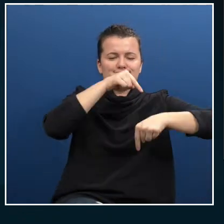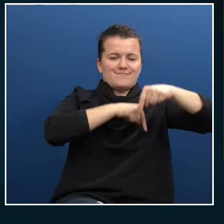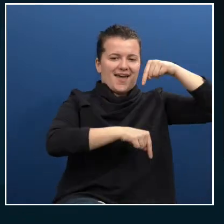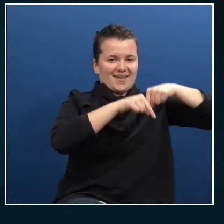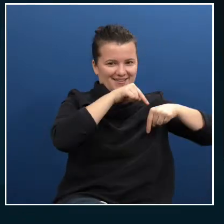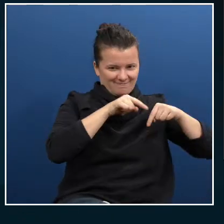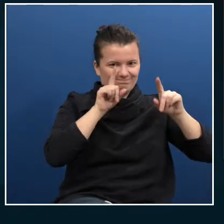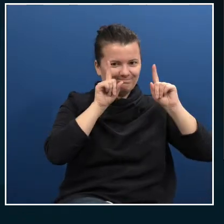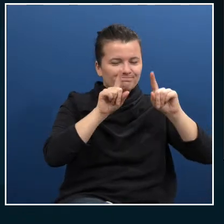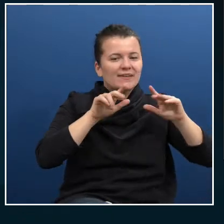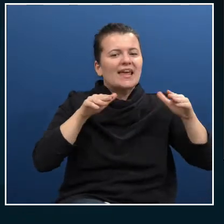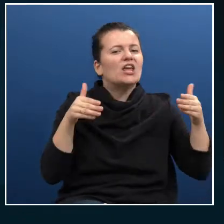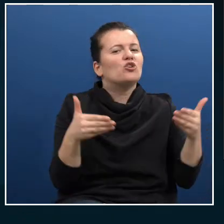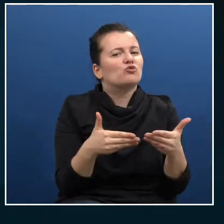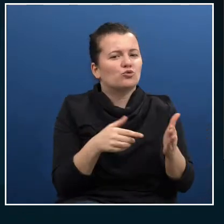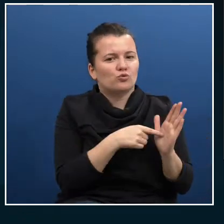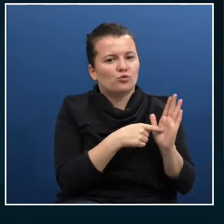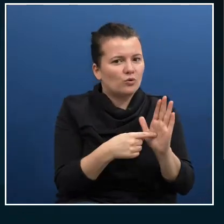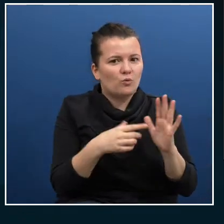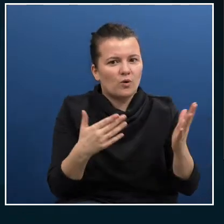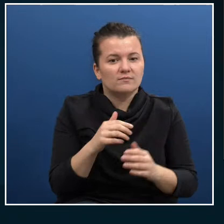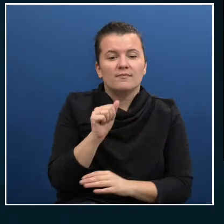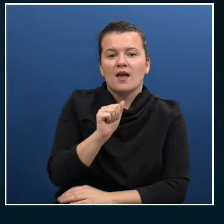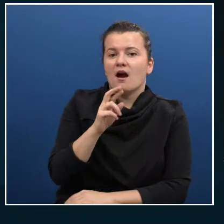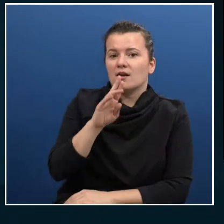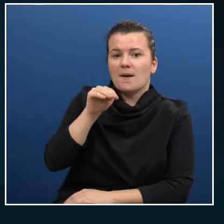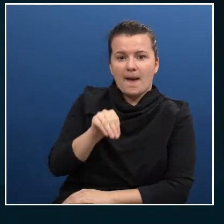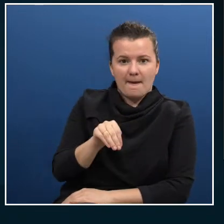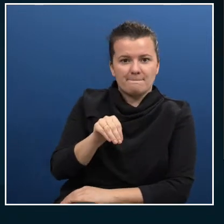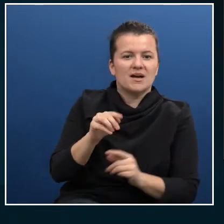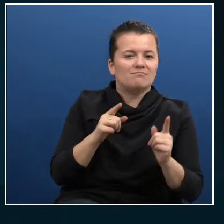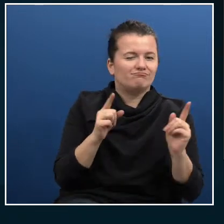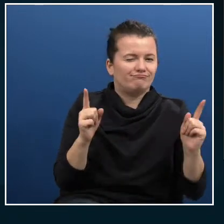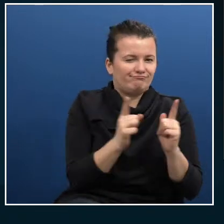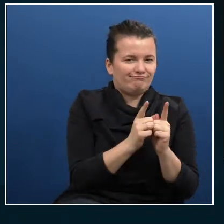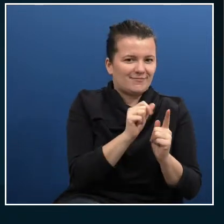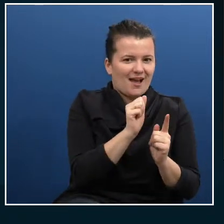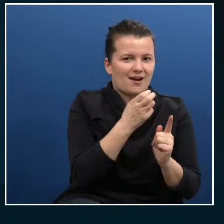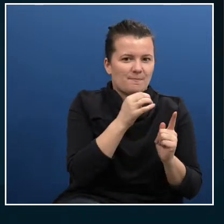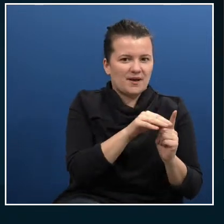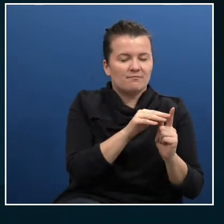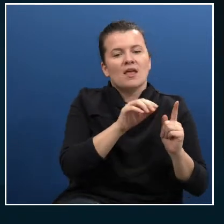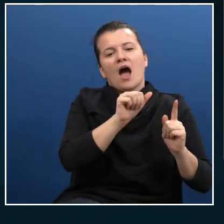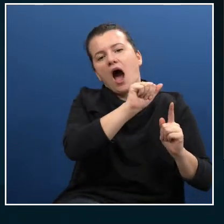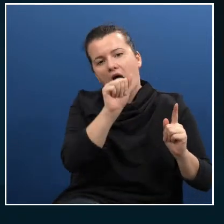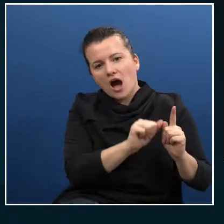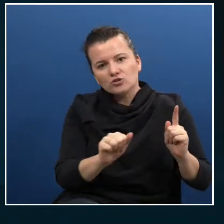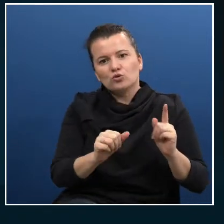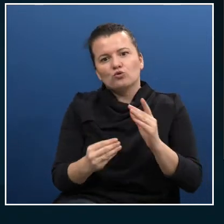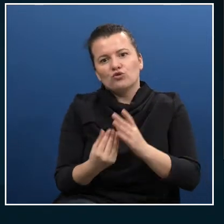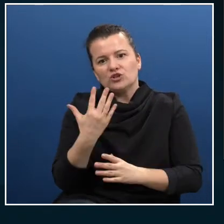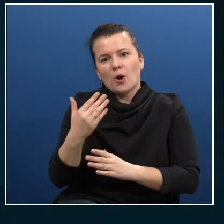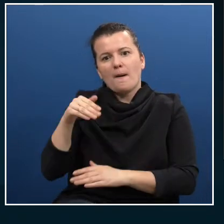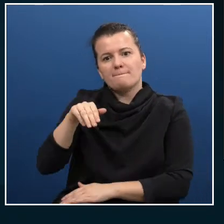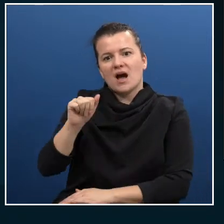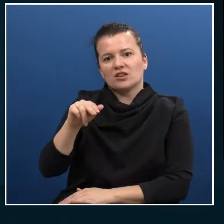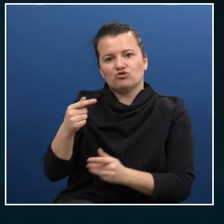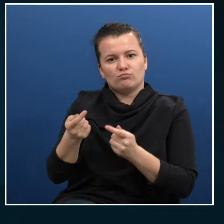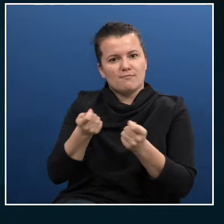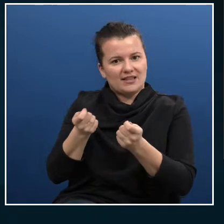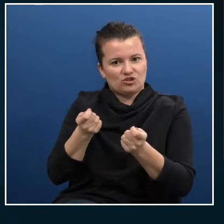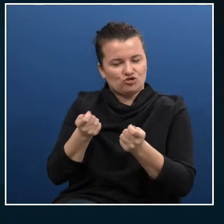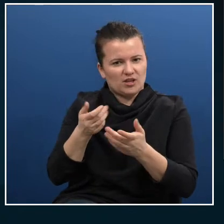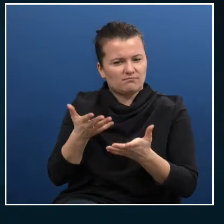on Azure Resource Manager. The reason why we want to focus on Azure Resource Manager first is because